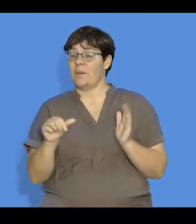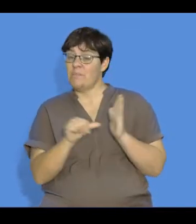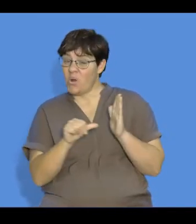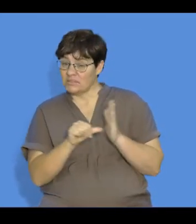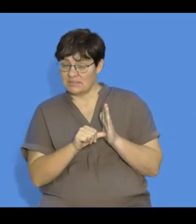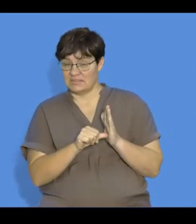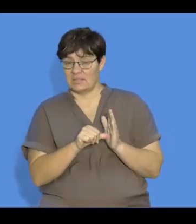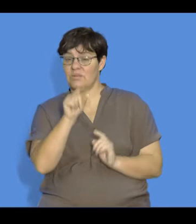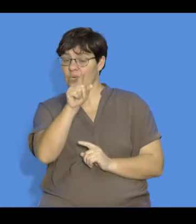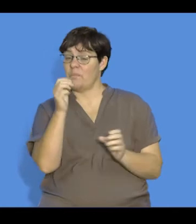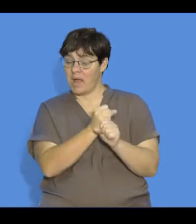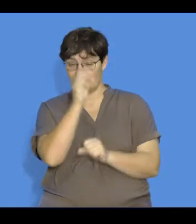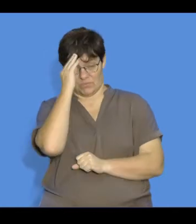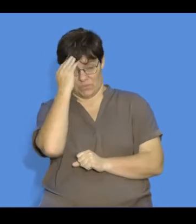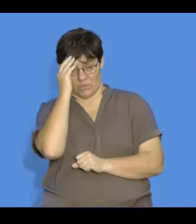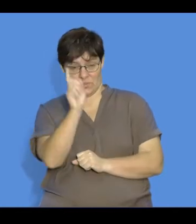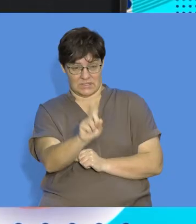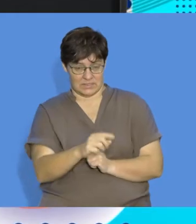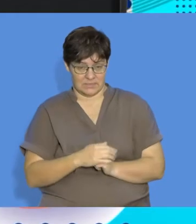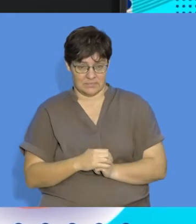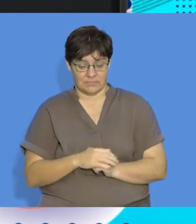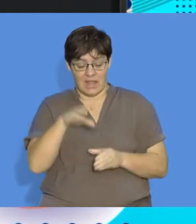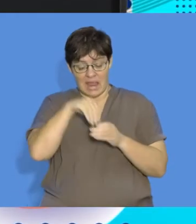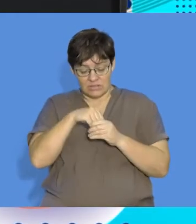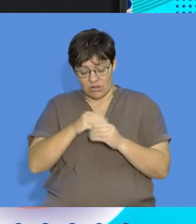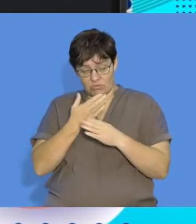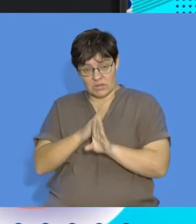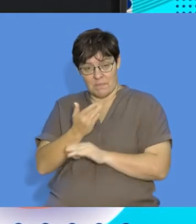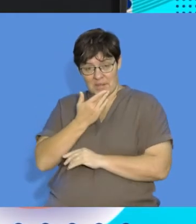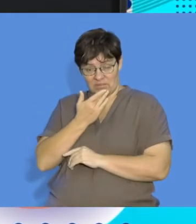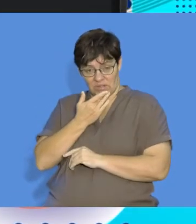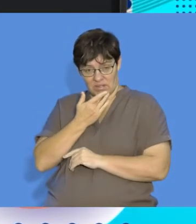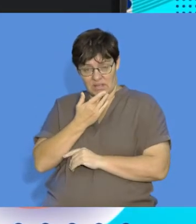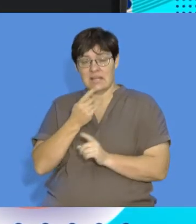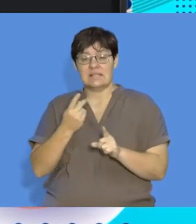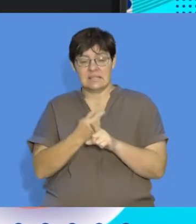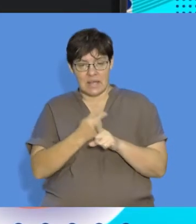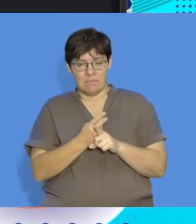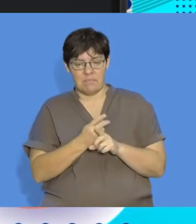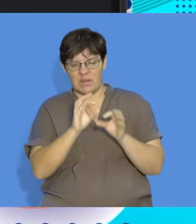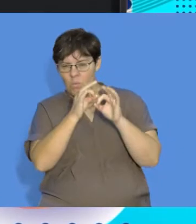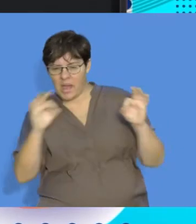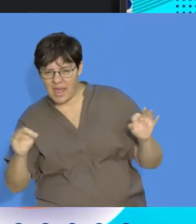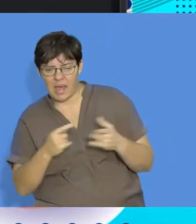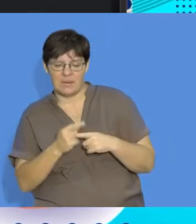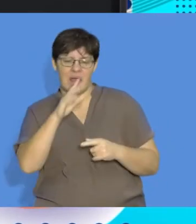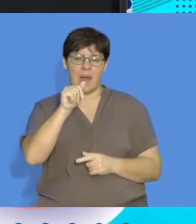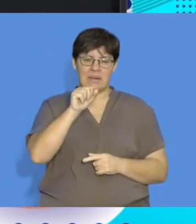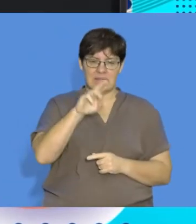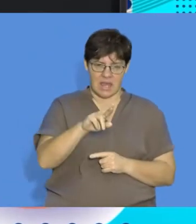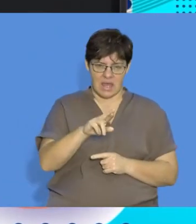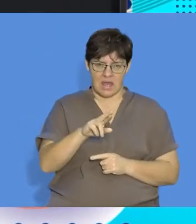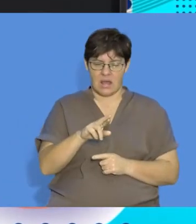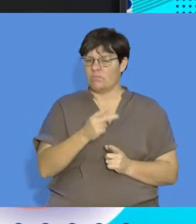very important for us to point out that the internal resistance of the battery, as well as the conducting wires, as well as the ammeter,